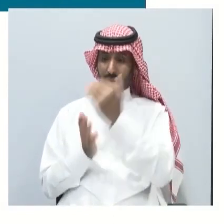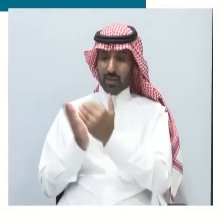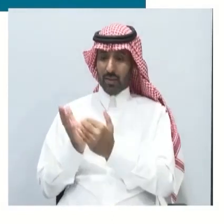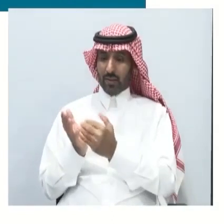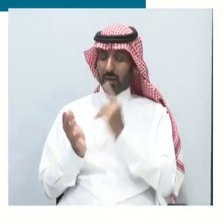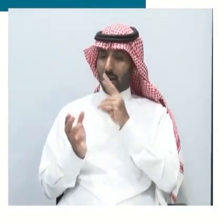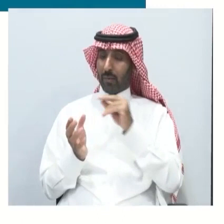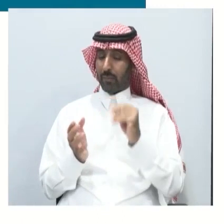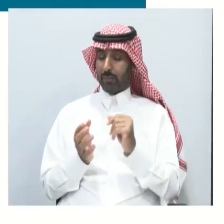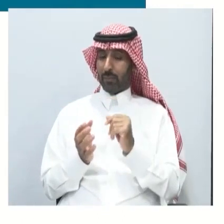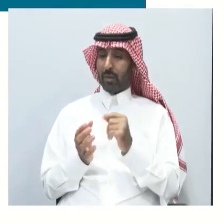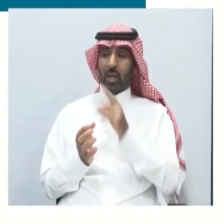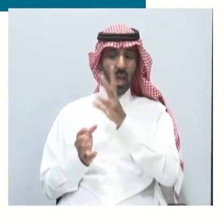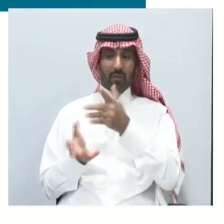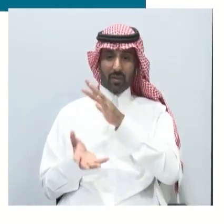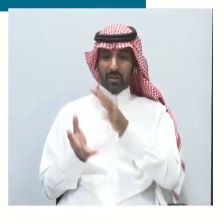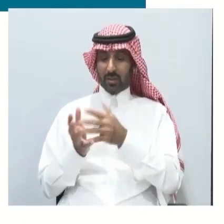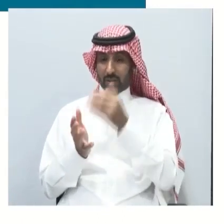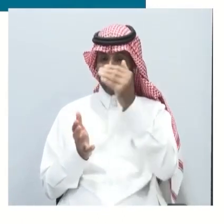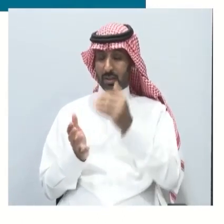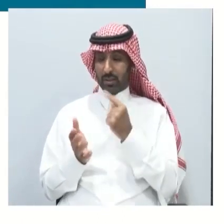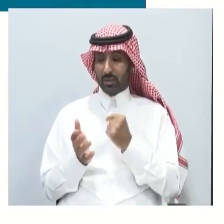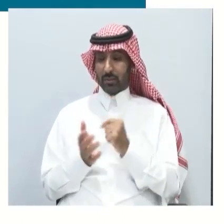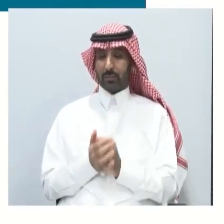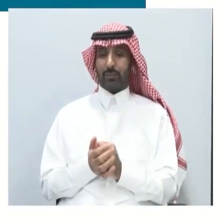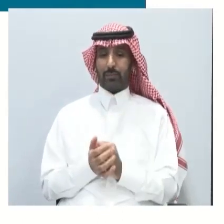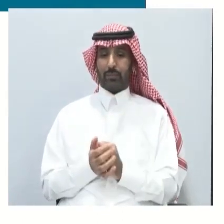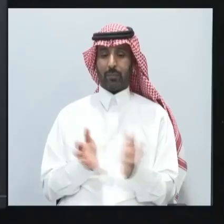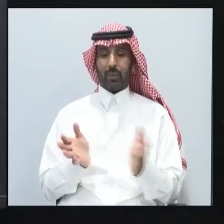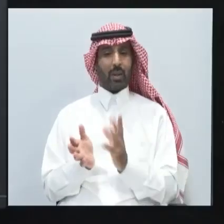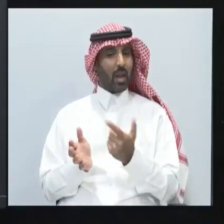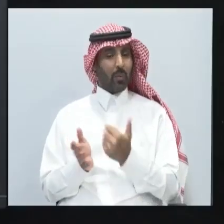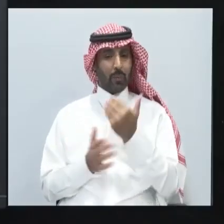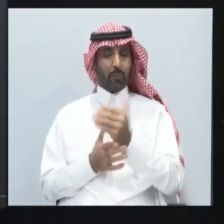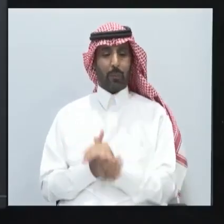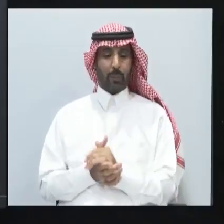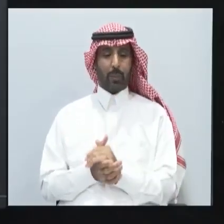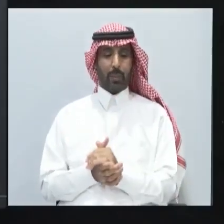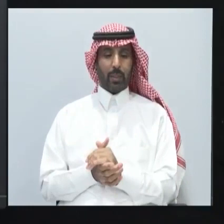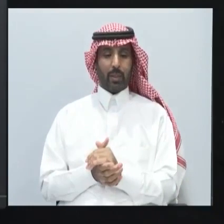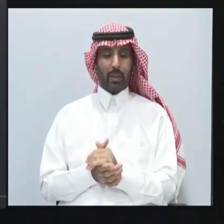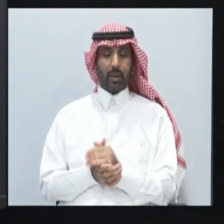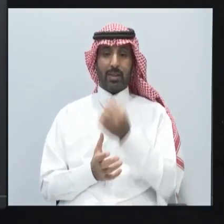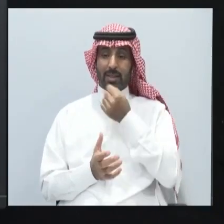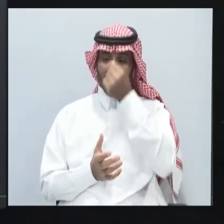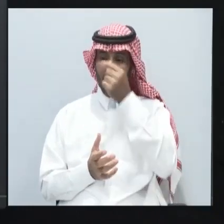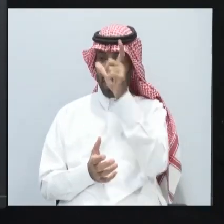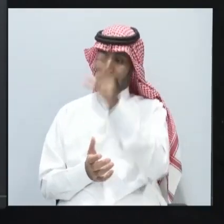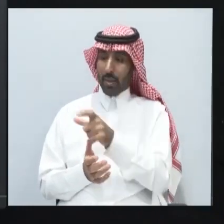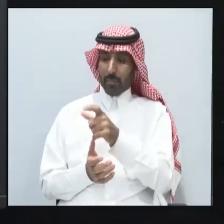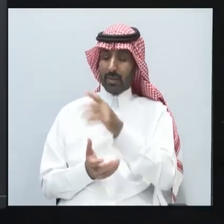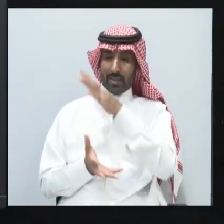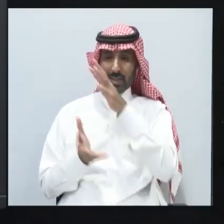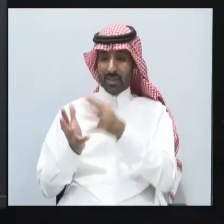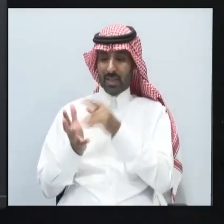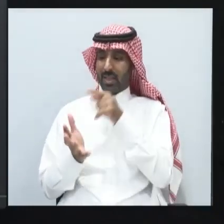as possible, as much as you can. You need to be descriptive. How is that? Describe the person's